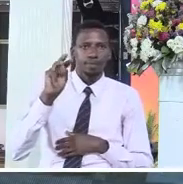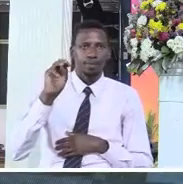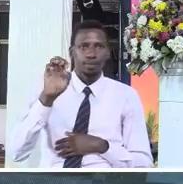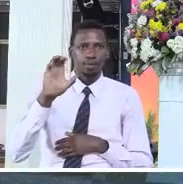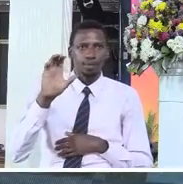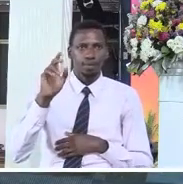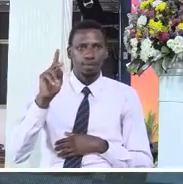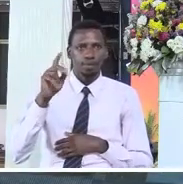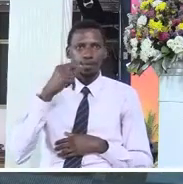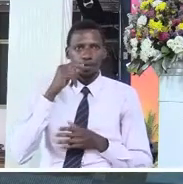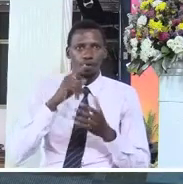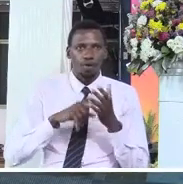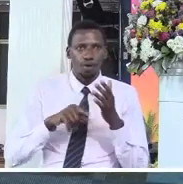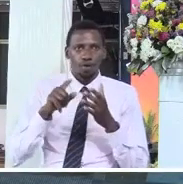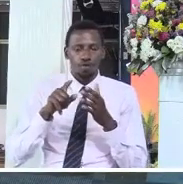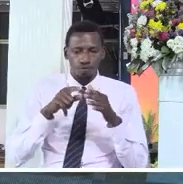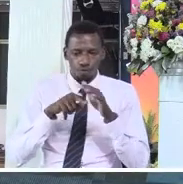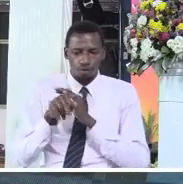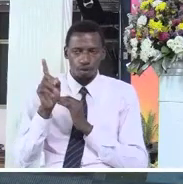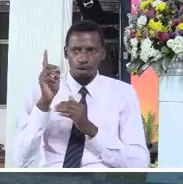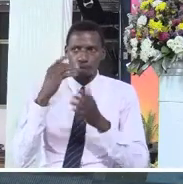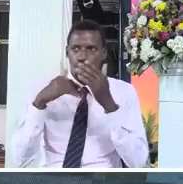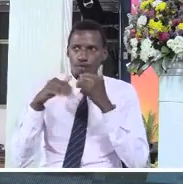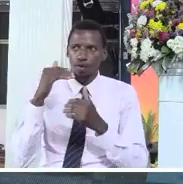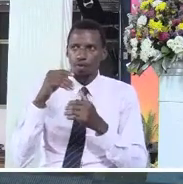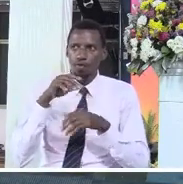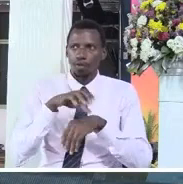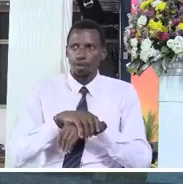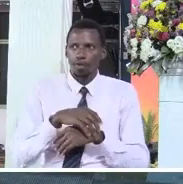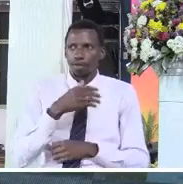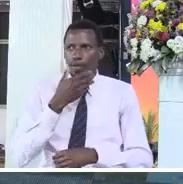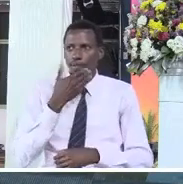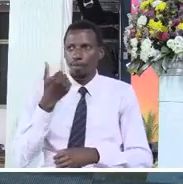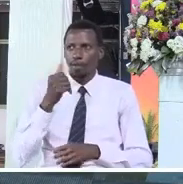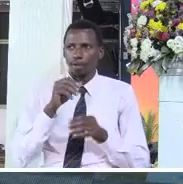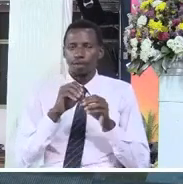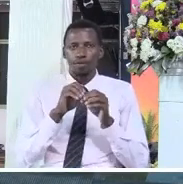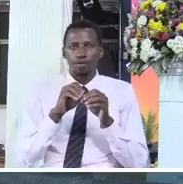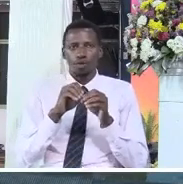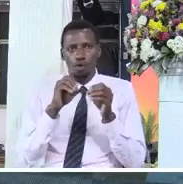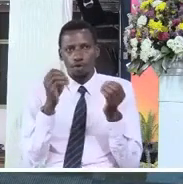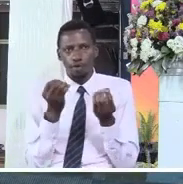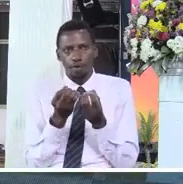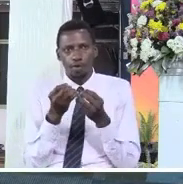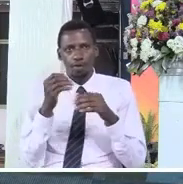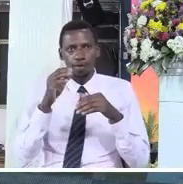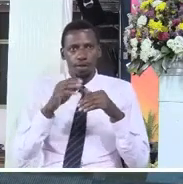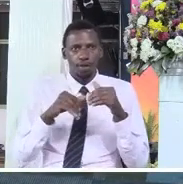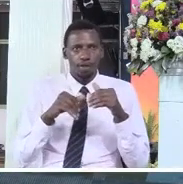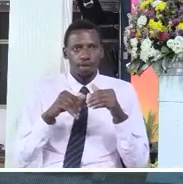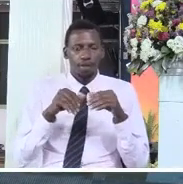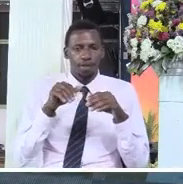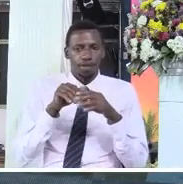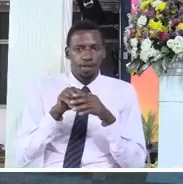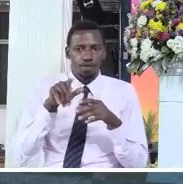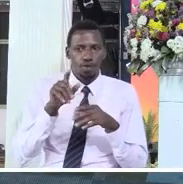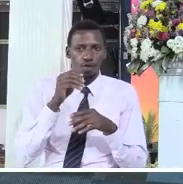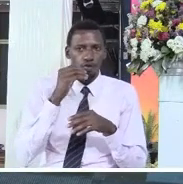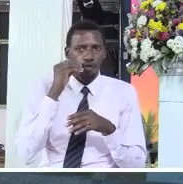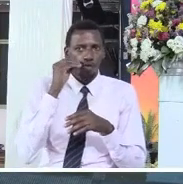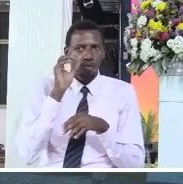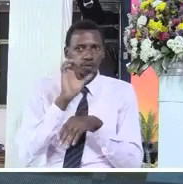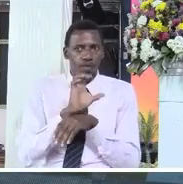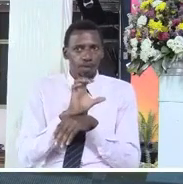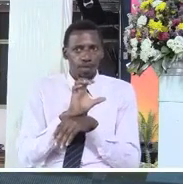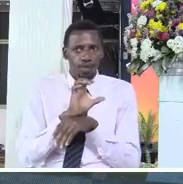Nairobi and you found better organization than in your local church. I don't know that you'd want to think Newlife is